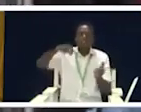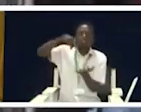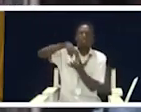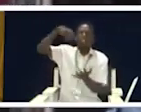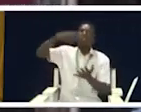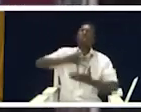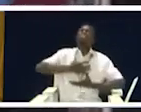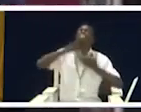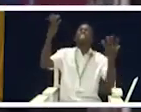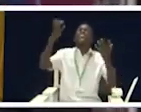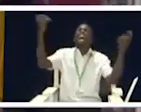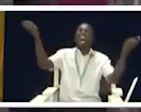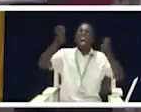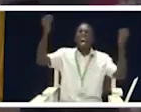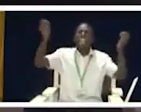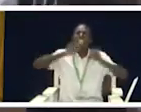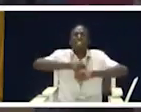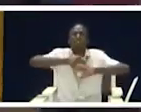hallelujah!